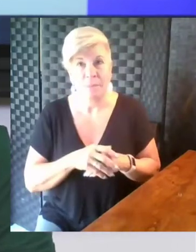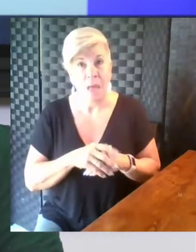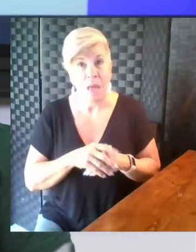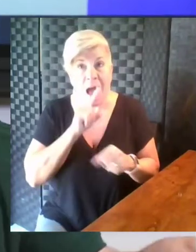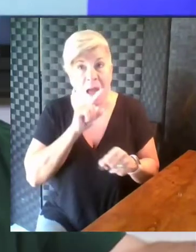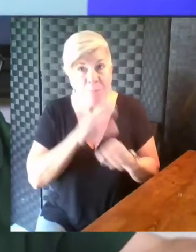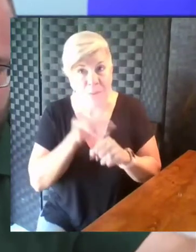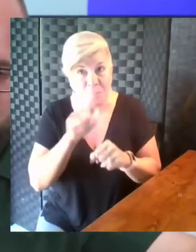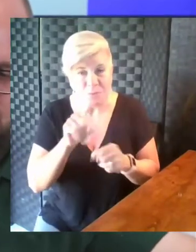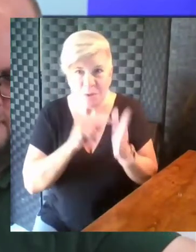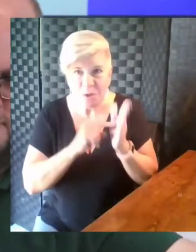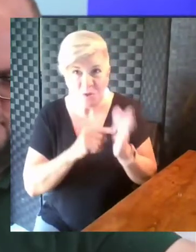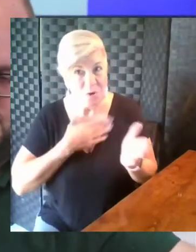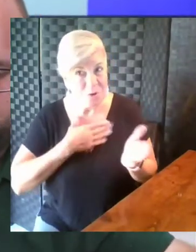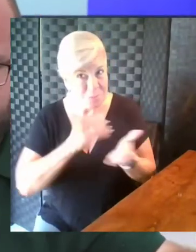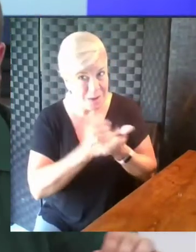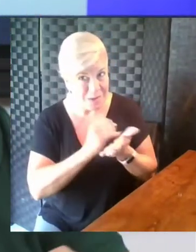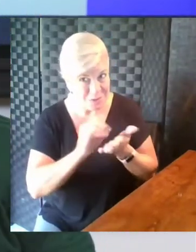lot of things in my journal.